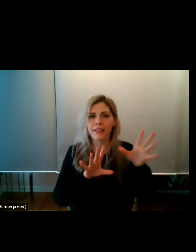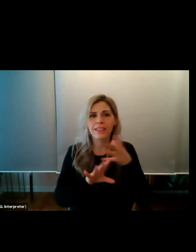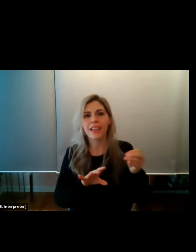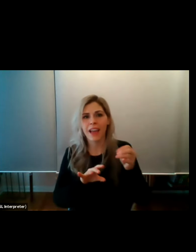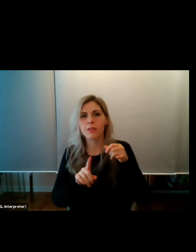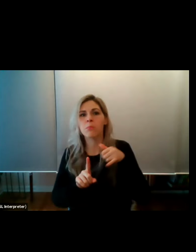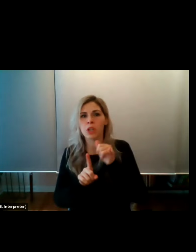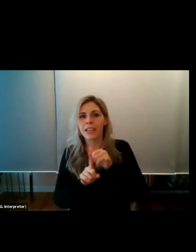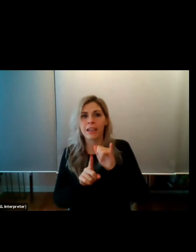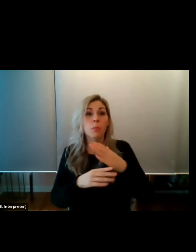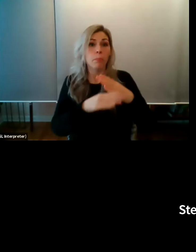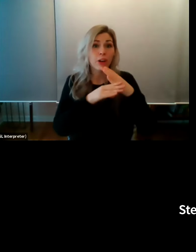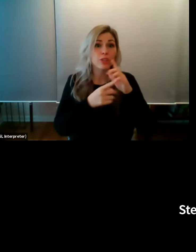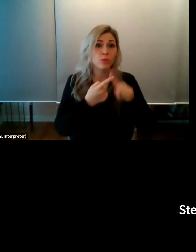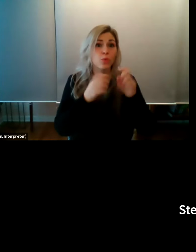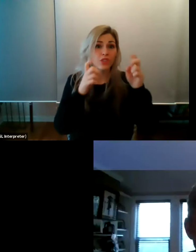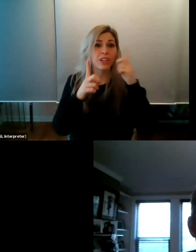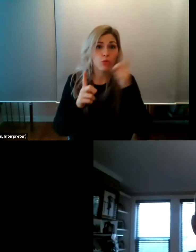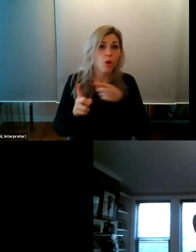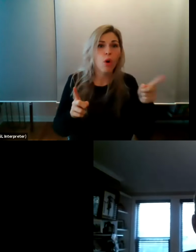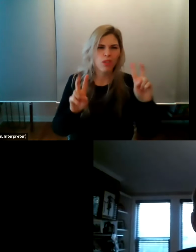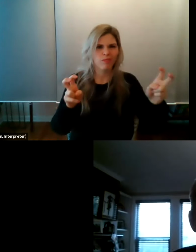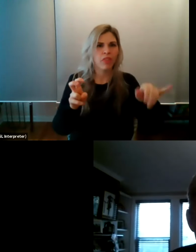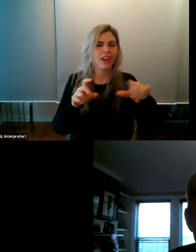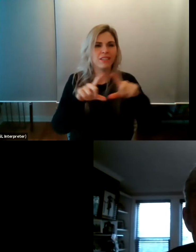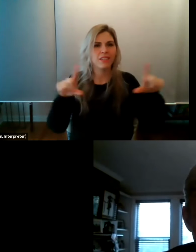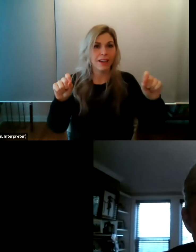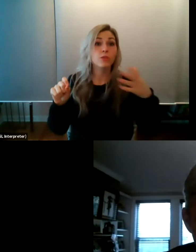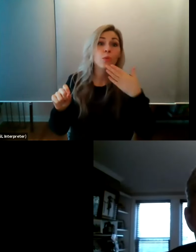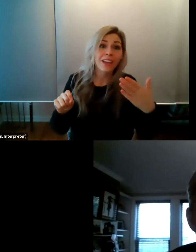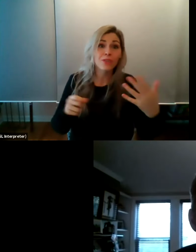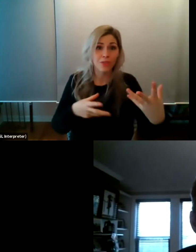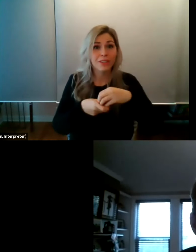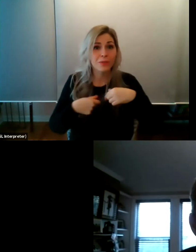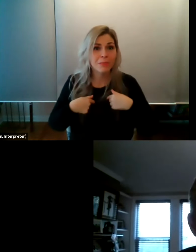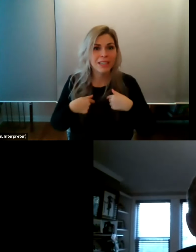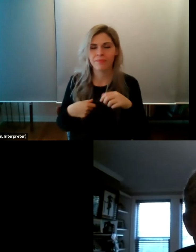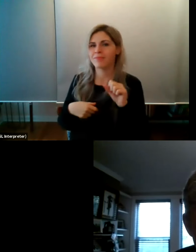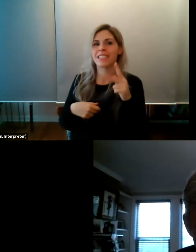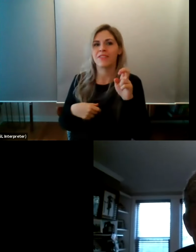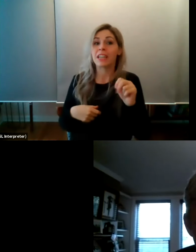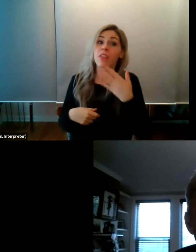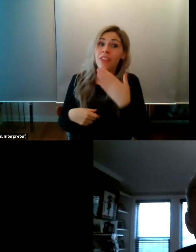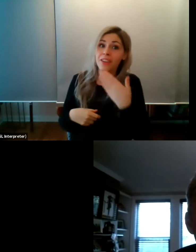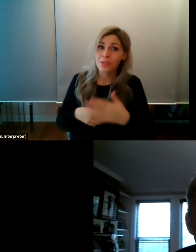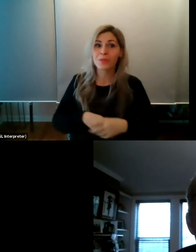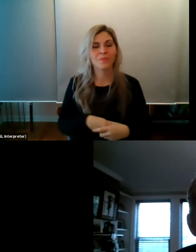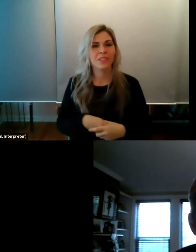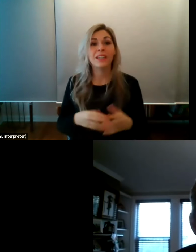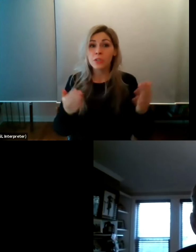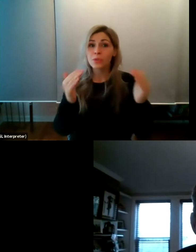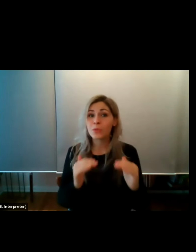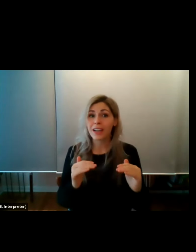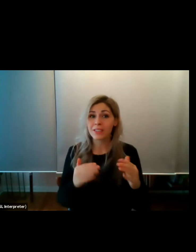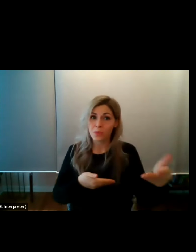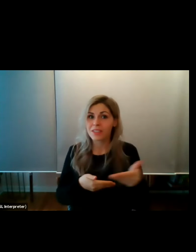All. And thank you, Stephen, for including me in this wonderful project. Okay, thank you so much, Leila. So next, I would